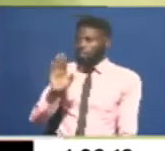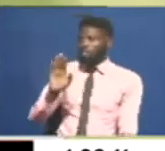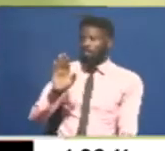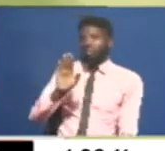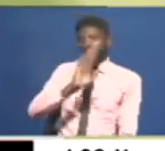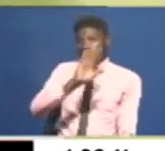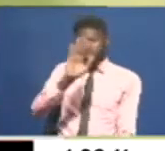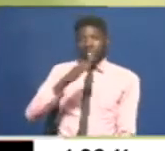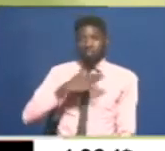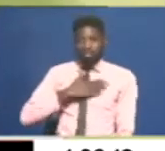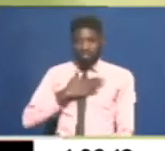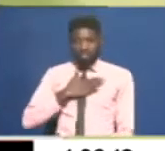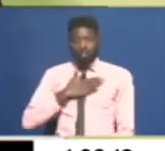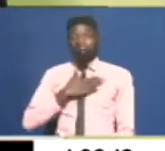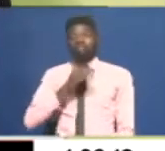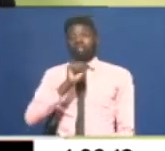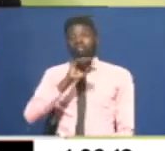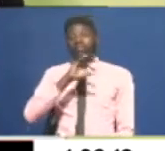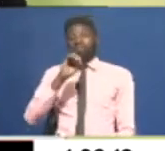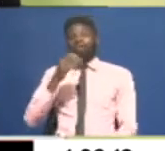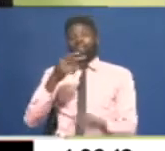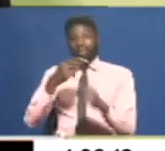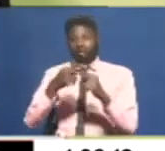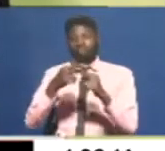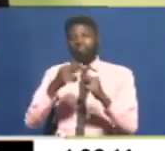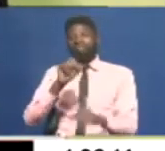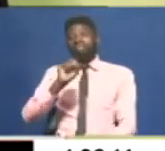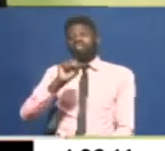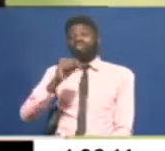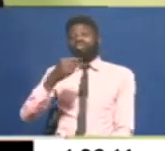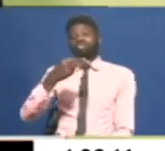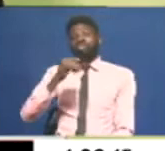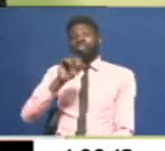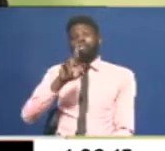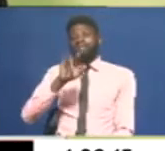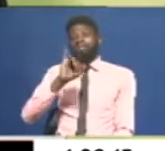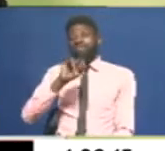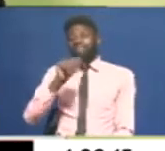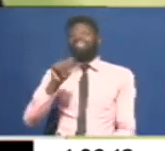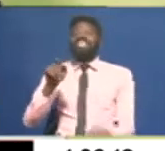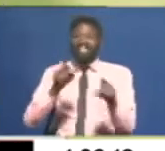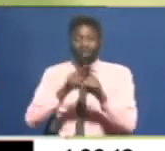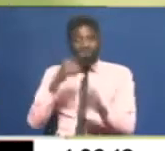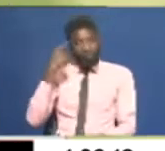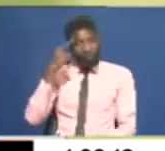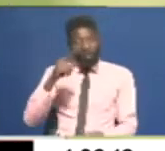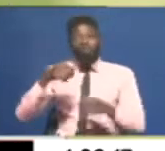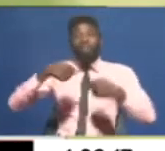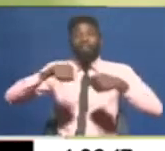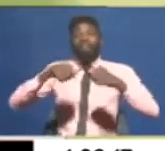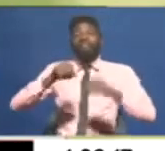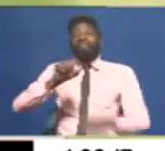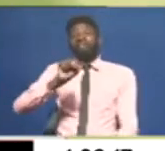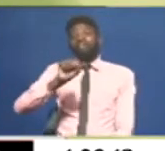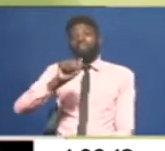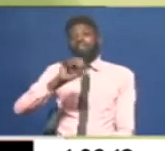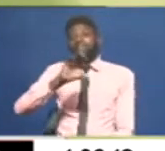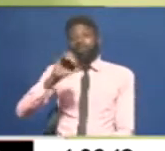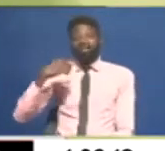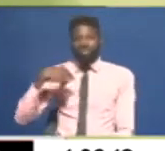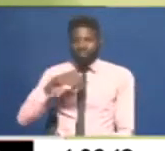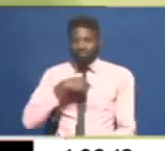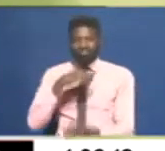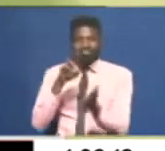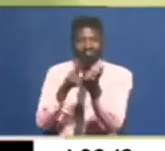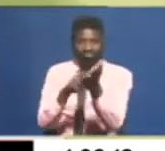mine called Shirika. The same will apply to Boda Boda SACCOs, which we are now registering. The requirement is